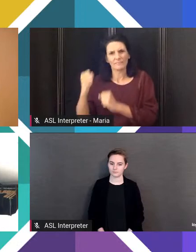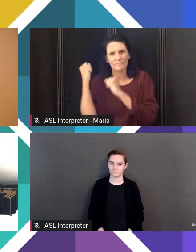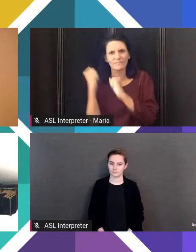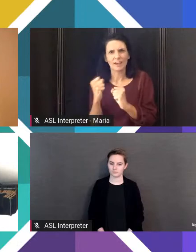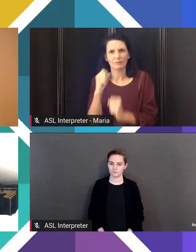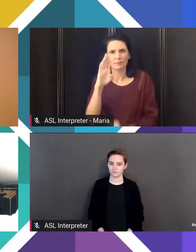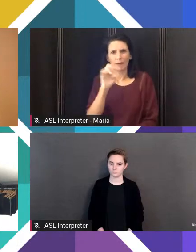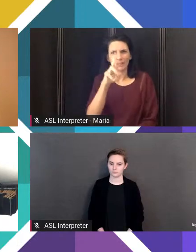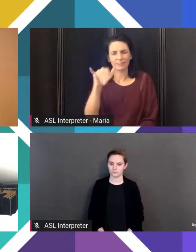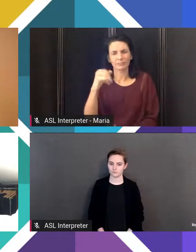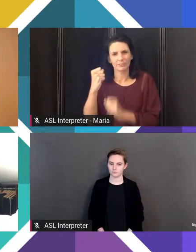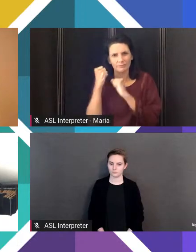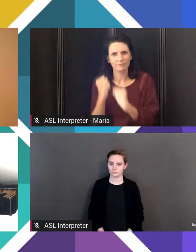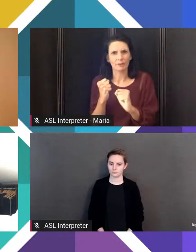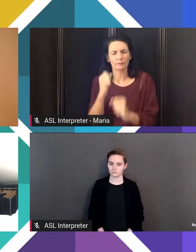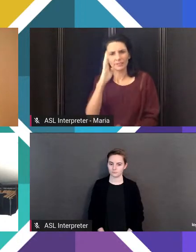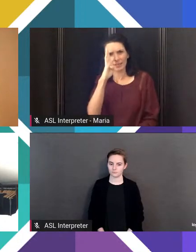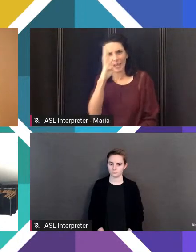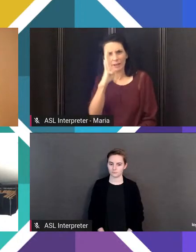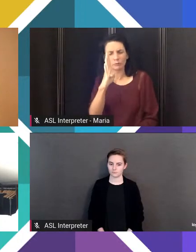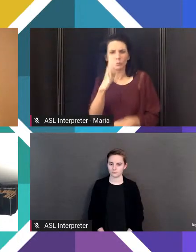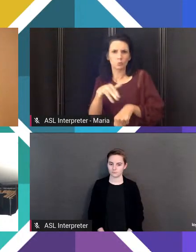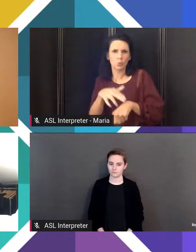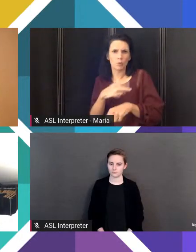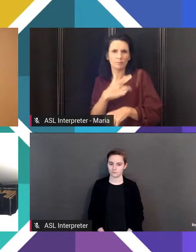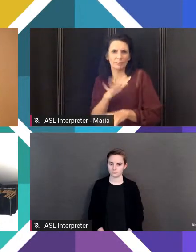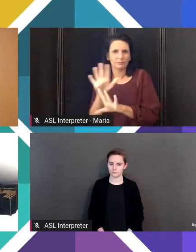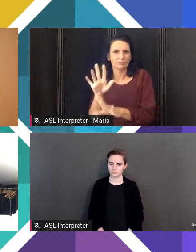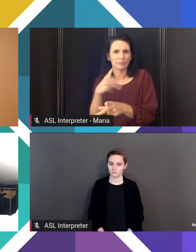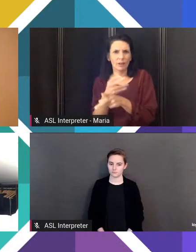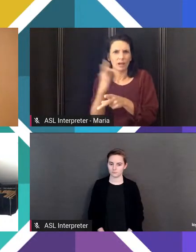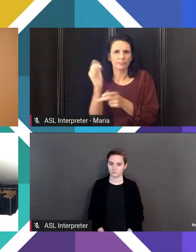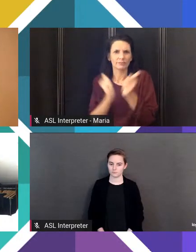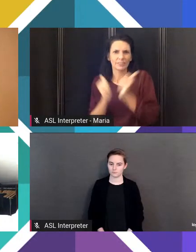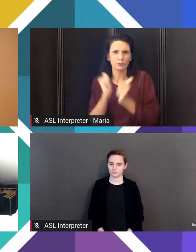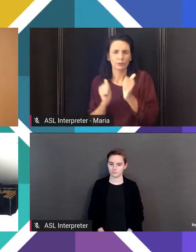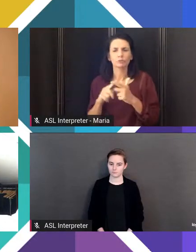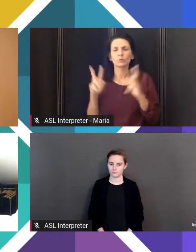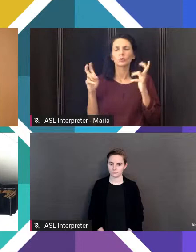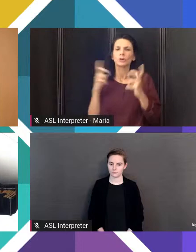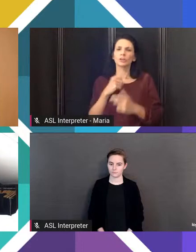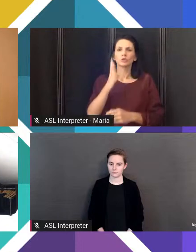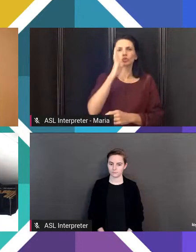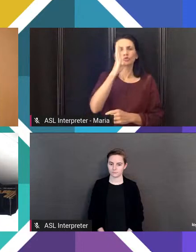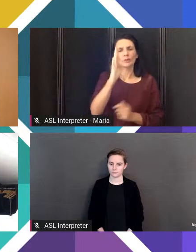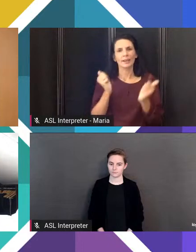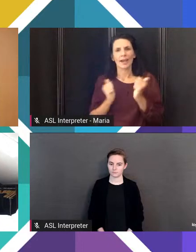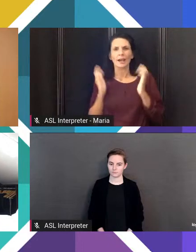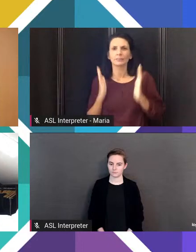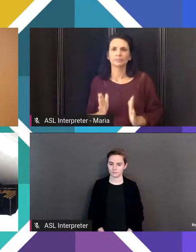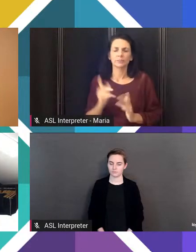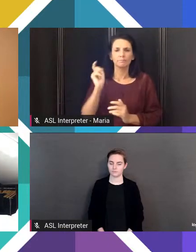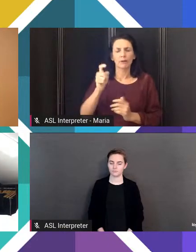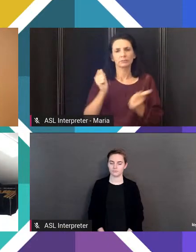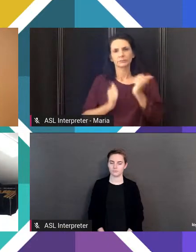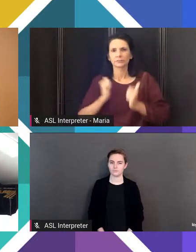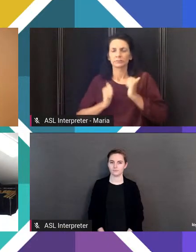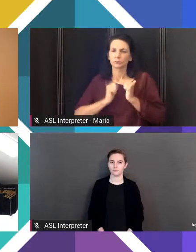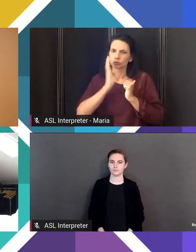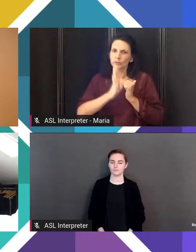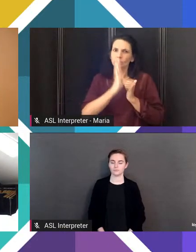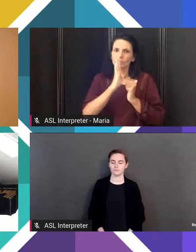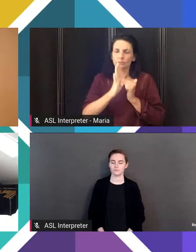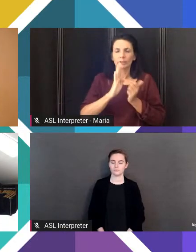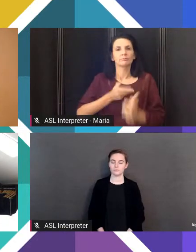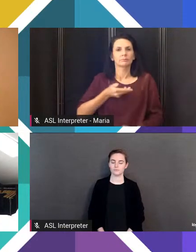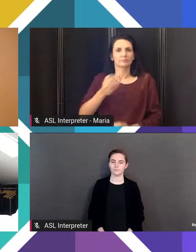thought about it, but like all this idea of like needing to be straight acting so you can get the lead, and like mm-hmm. forcing yourself to